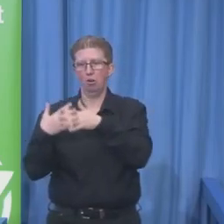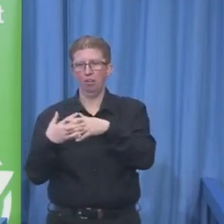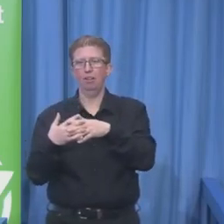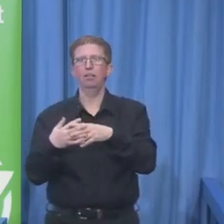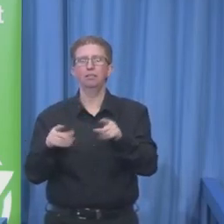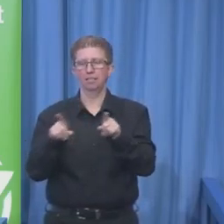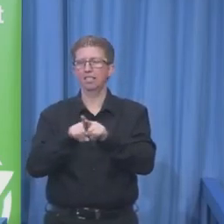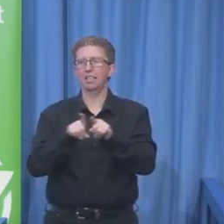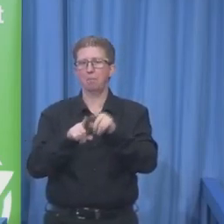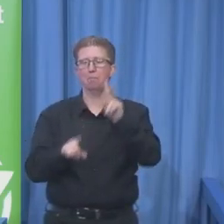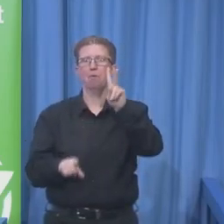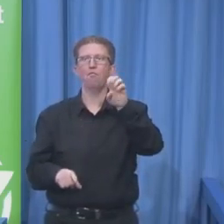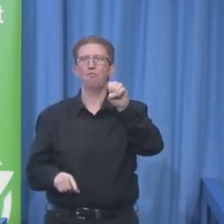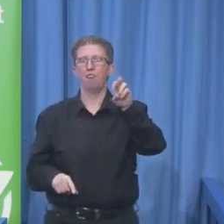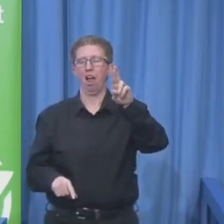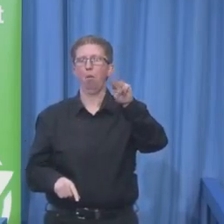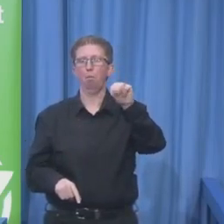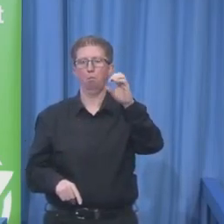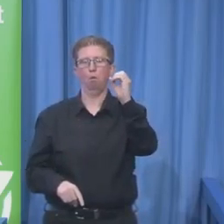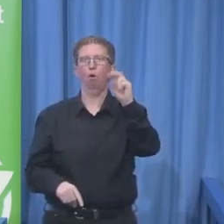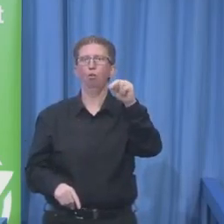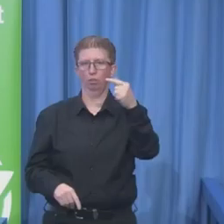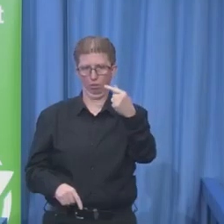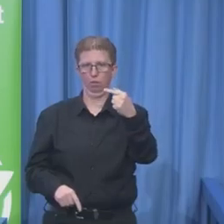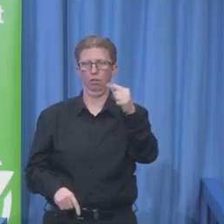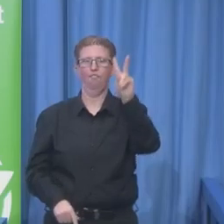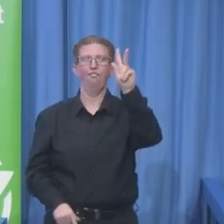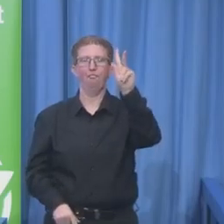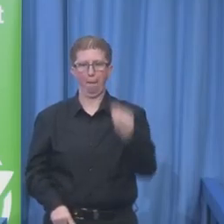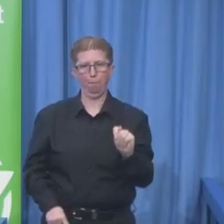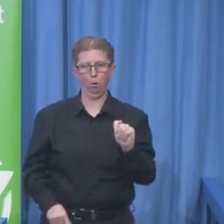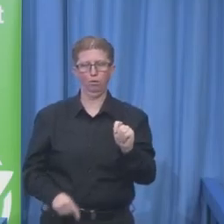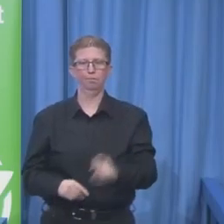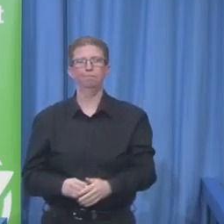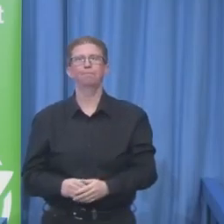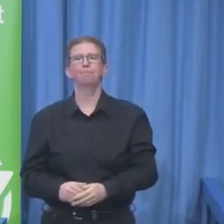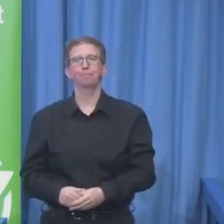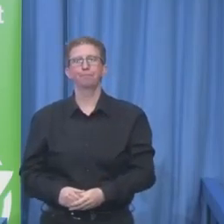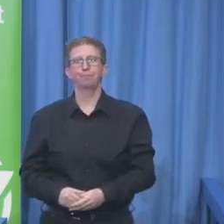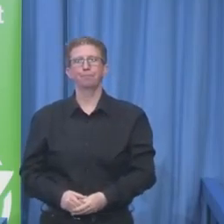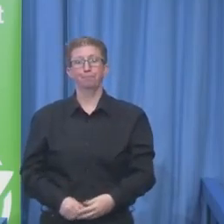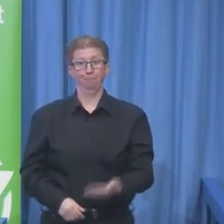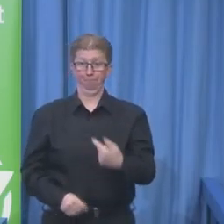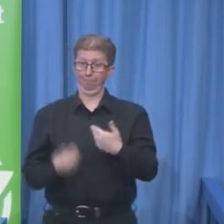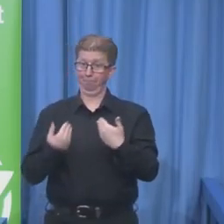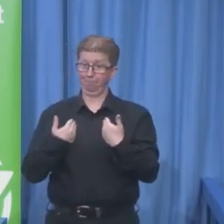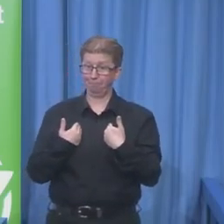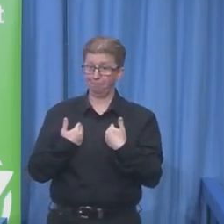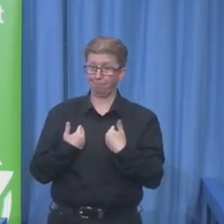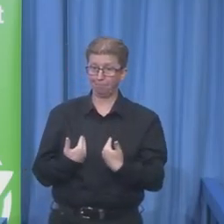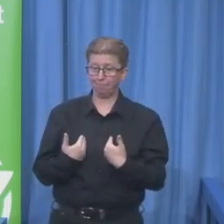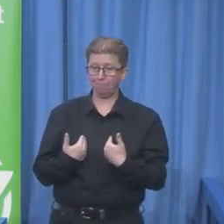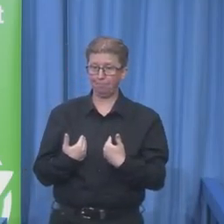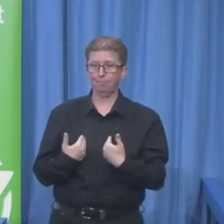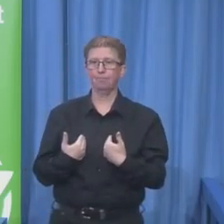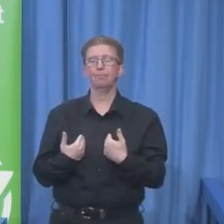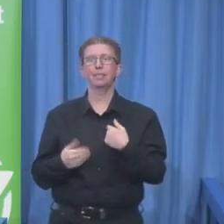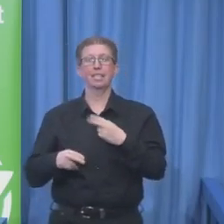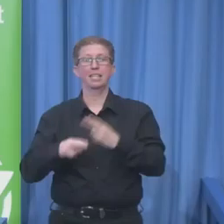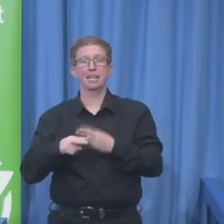Get the drinks off. Good morning. I'm Elizabeth Seitler. I'm the executive director of Champlain Community Services, which is the